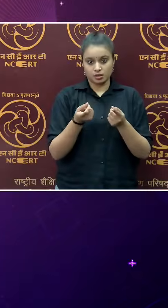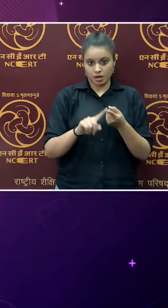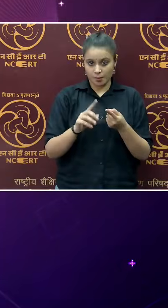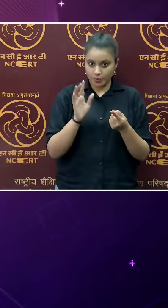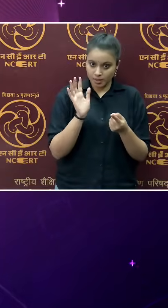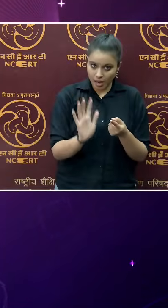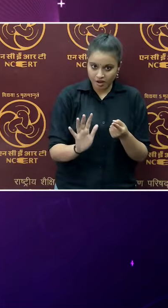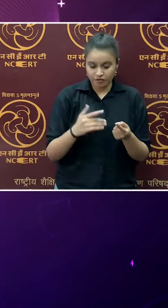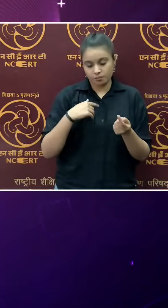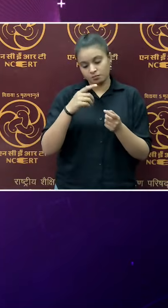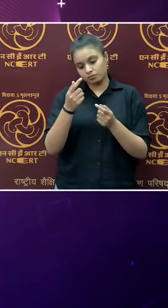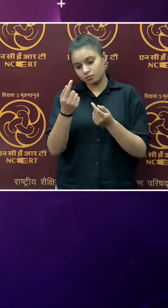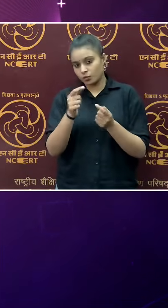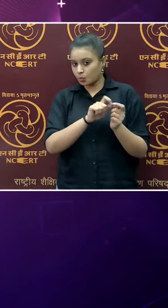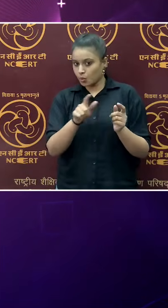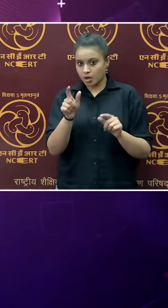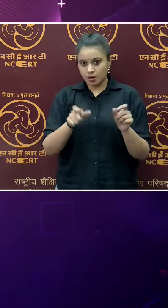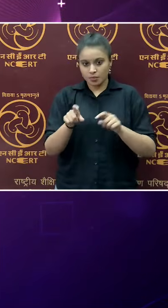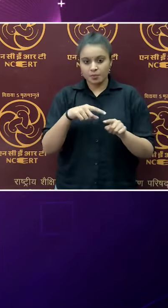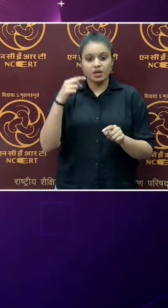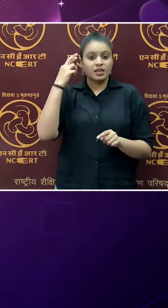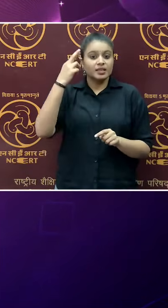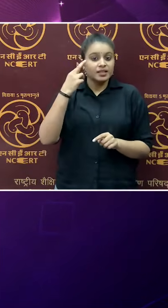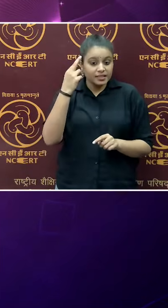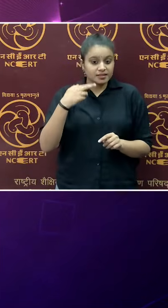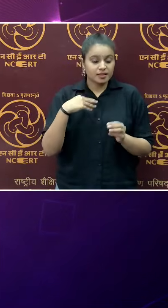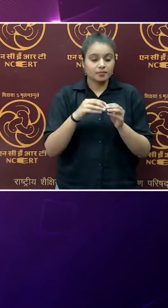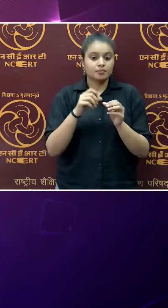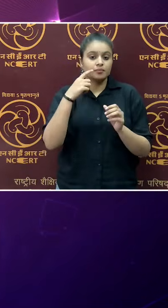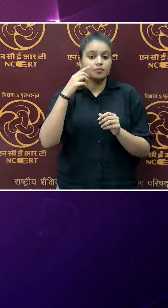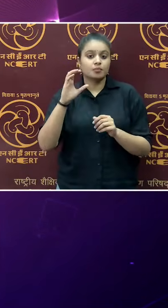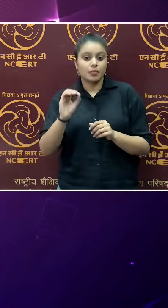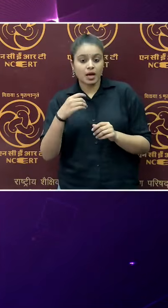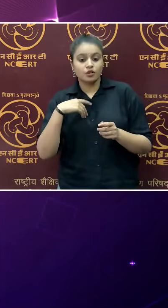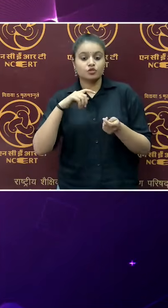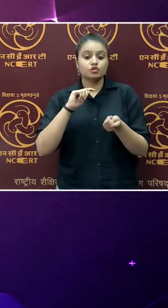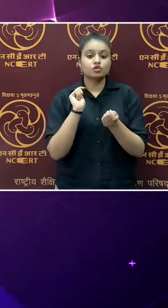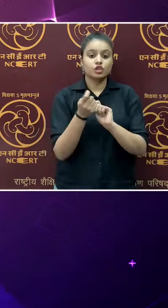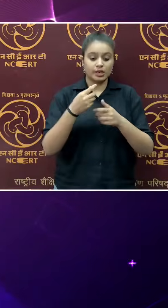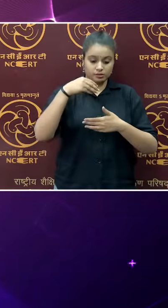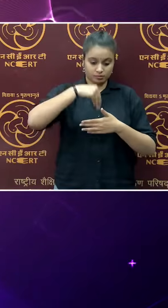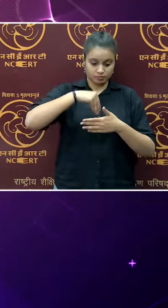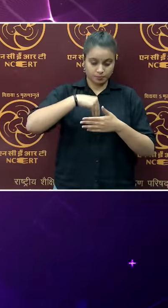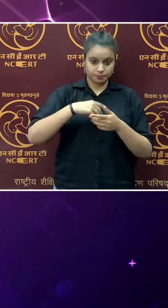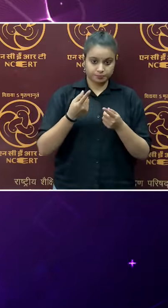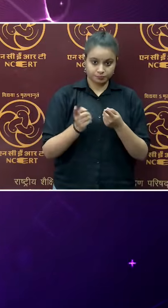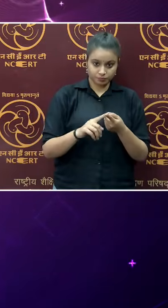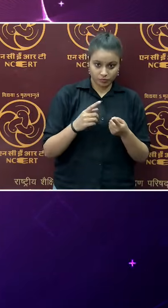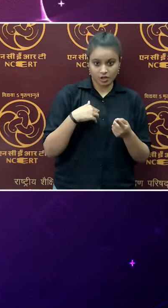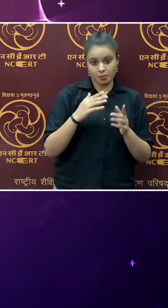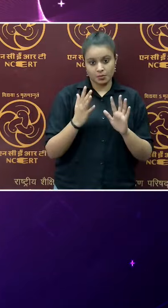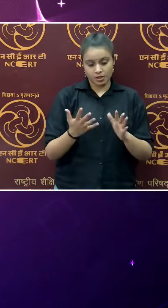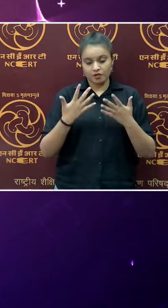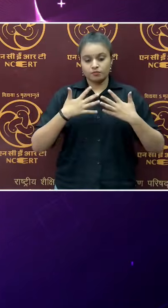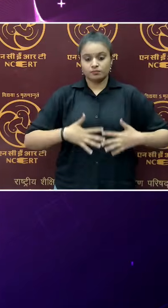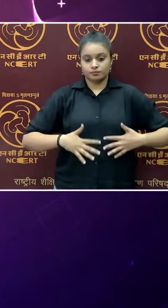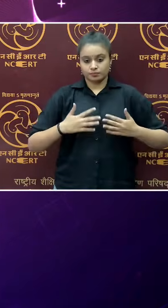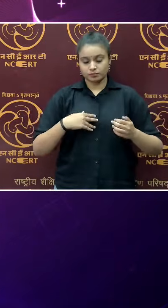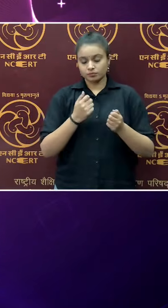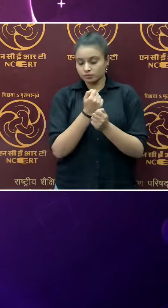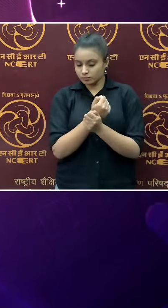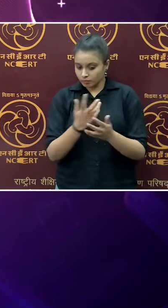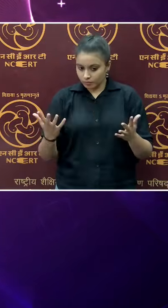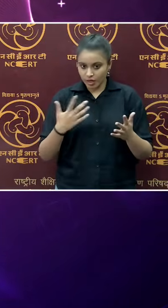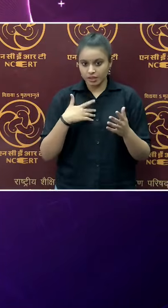individual. All these things because of the biological changes that happens within the individual body. There are varieties